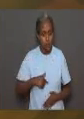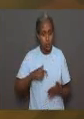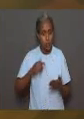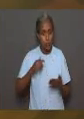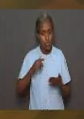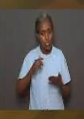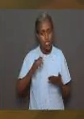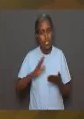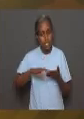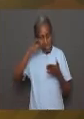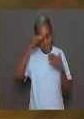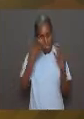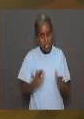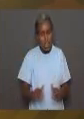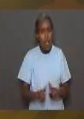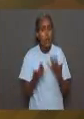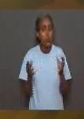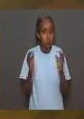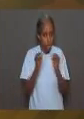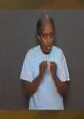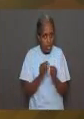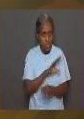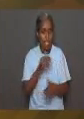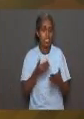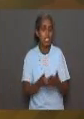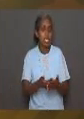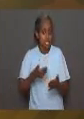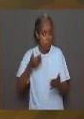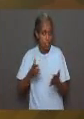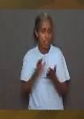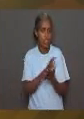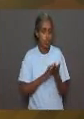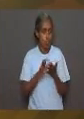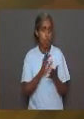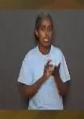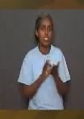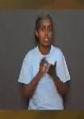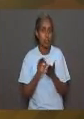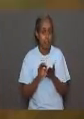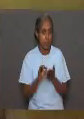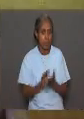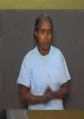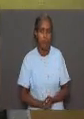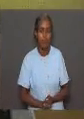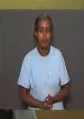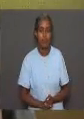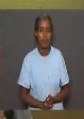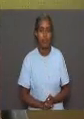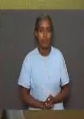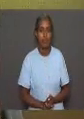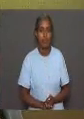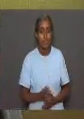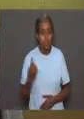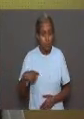learned how to add and subtract complex numbers.